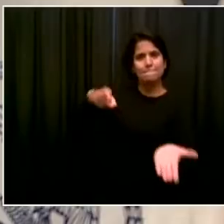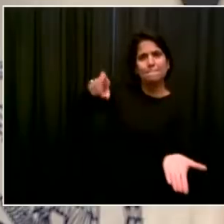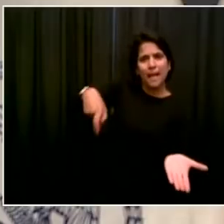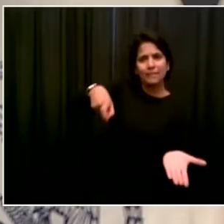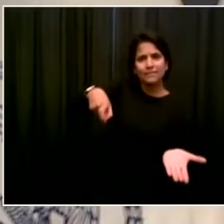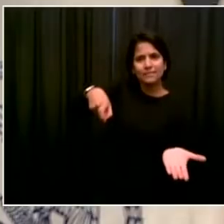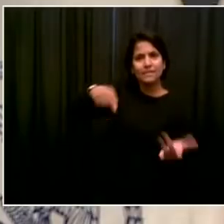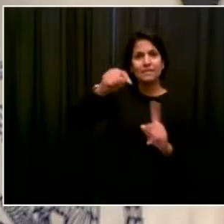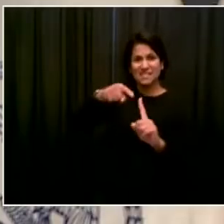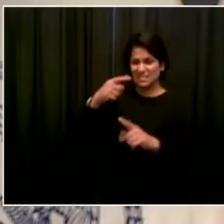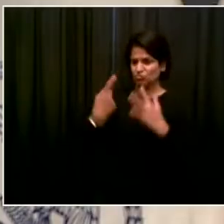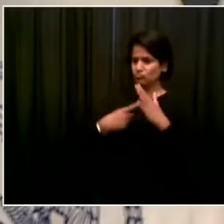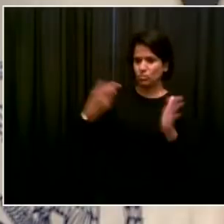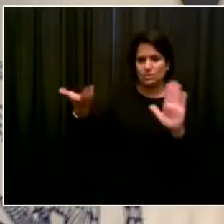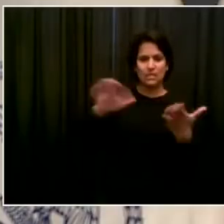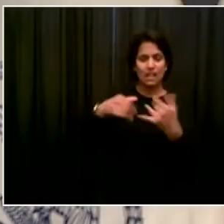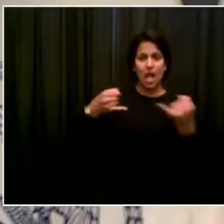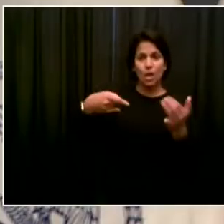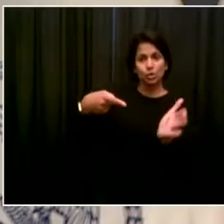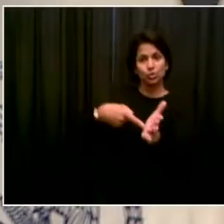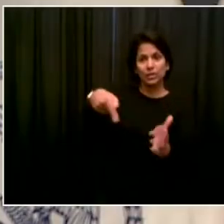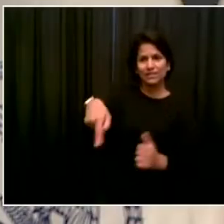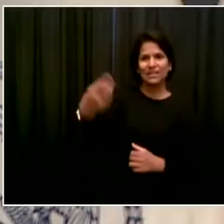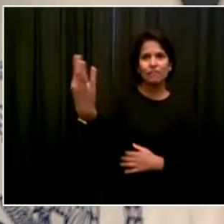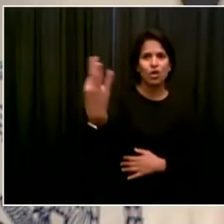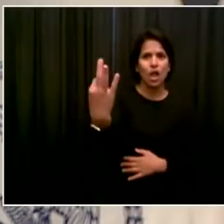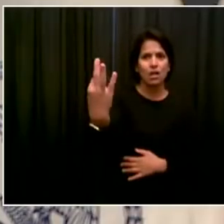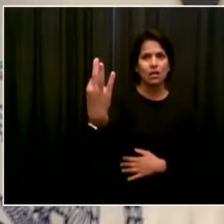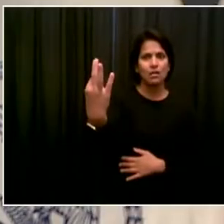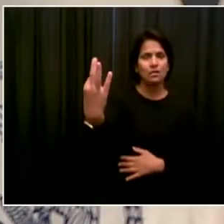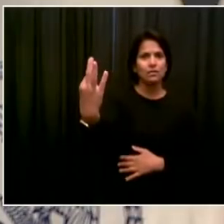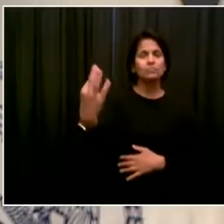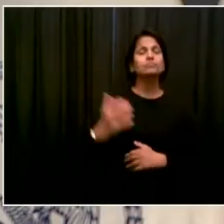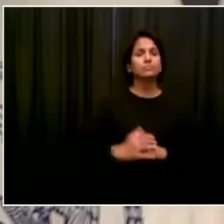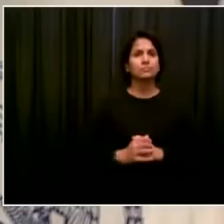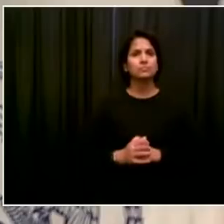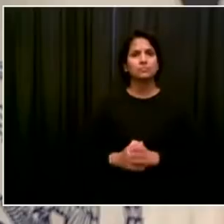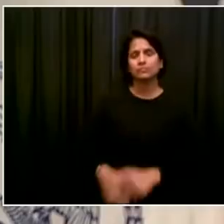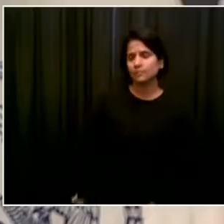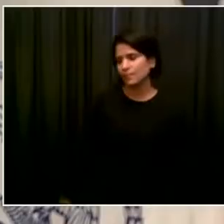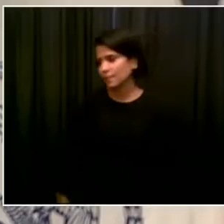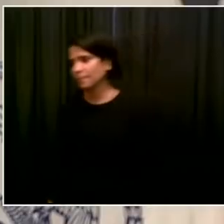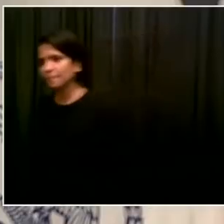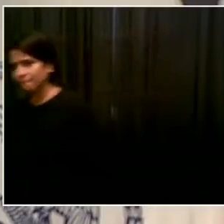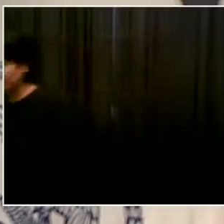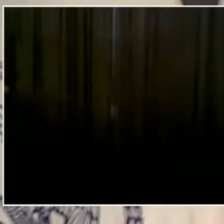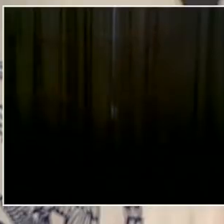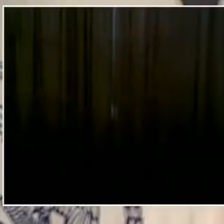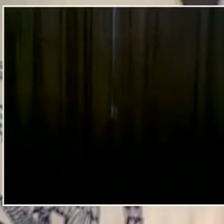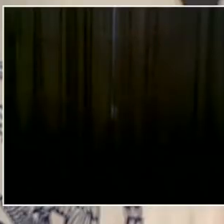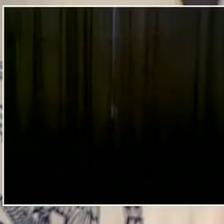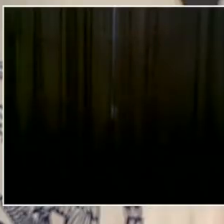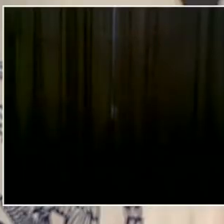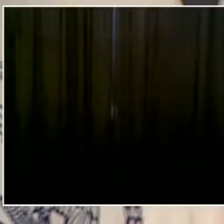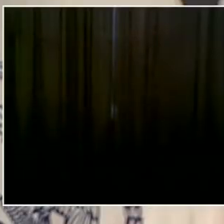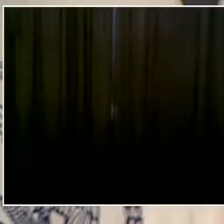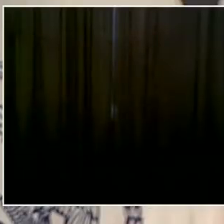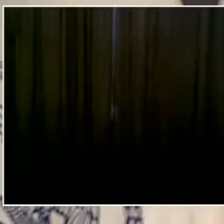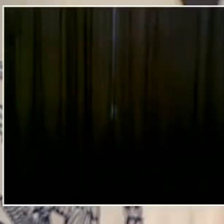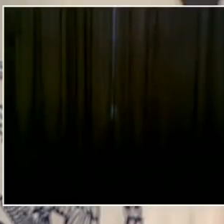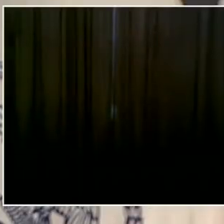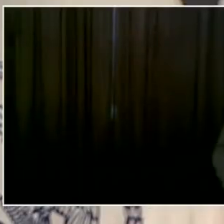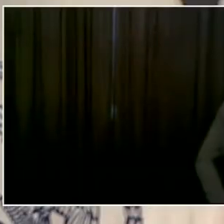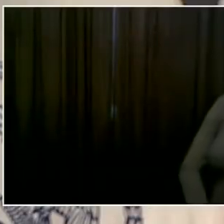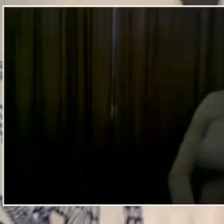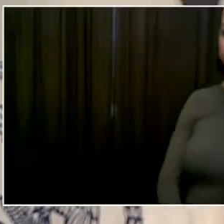salud que requiere que todos los trabajadores de la ciudad se vacunen. Si usted es un trabajador de